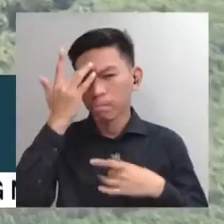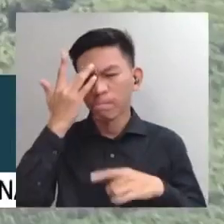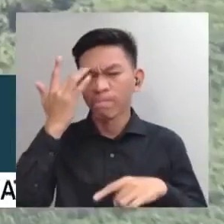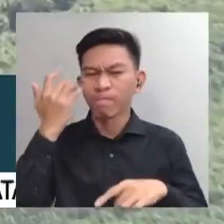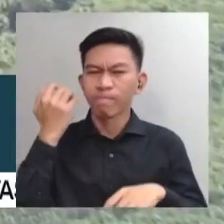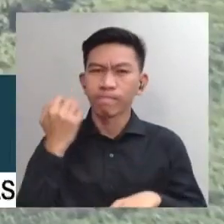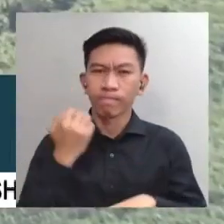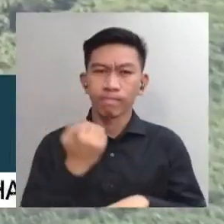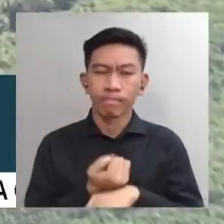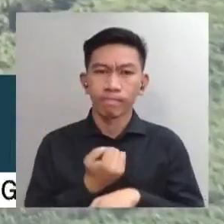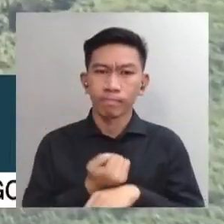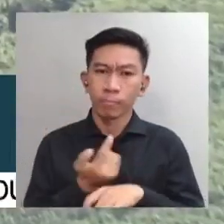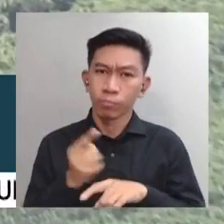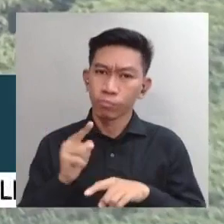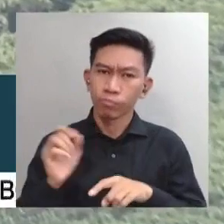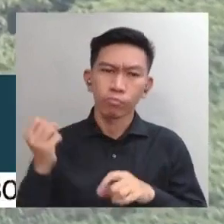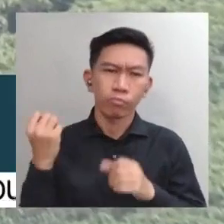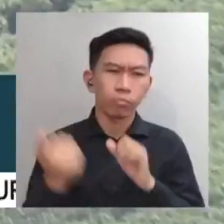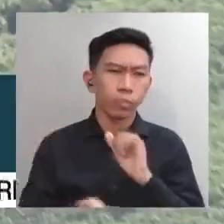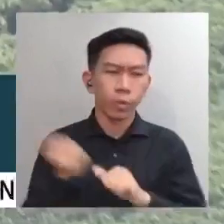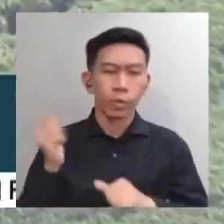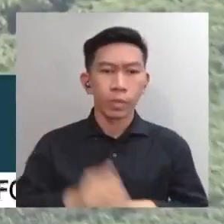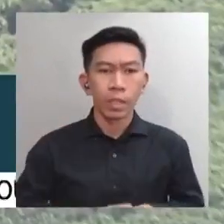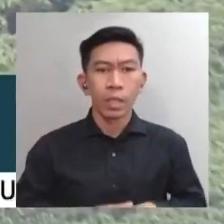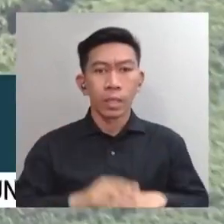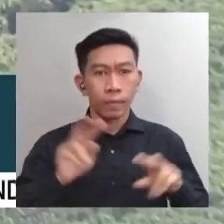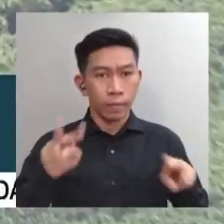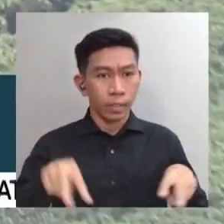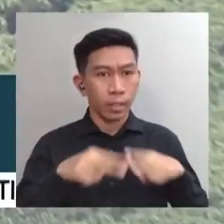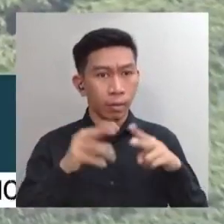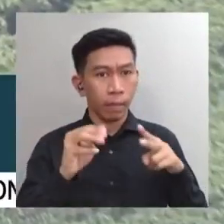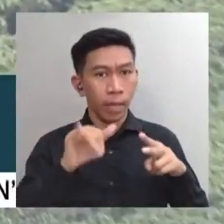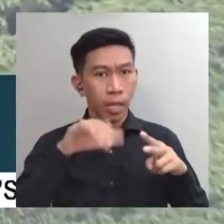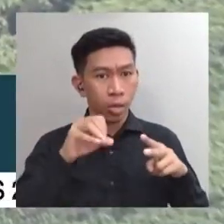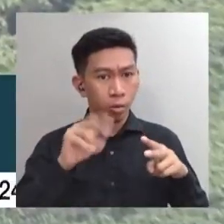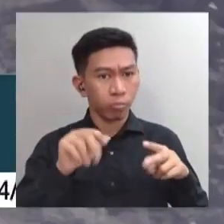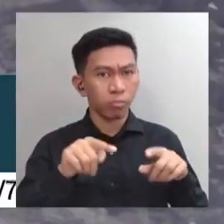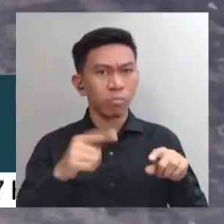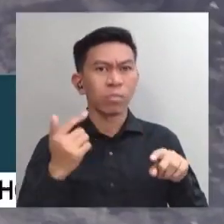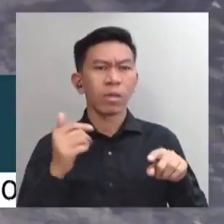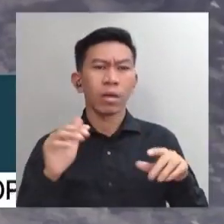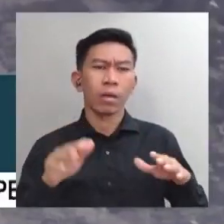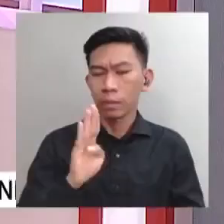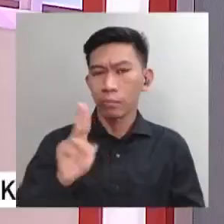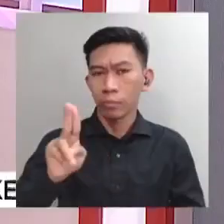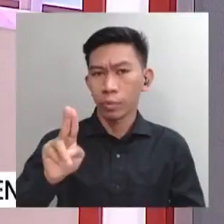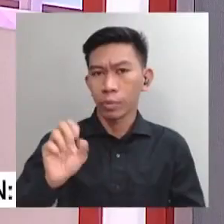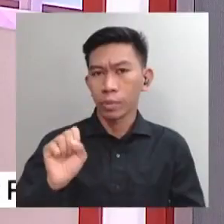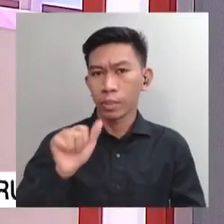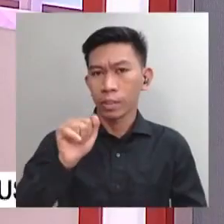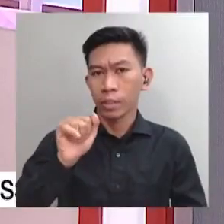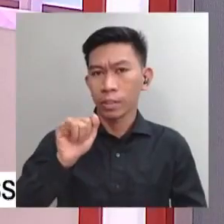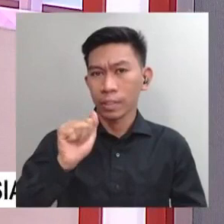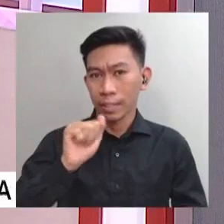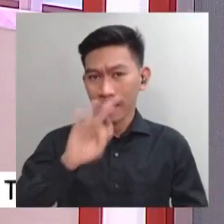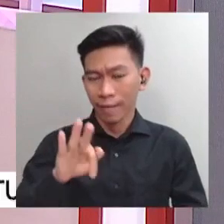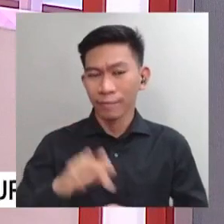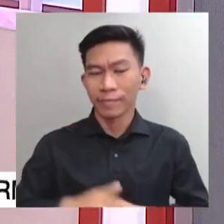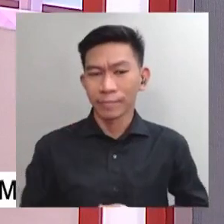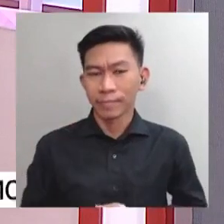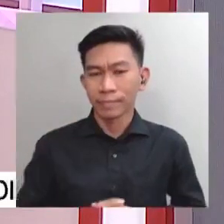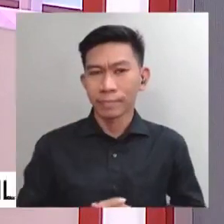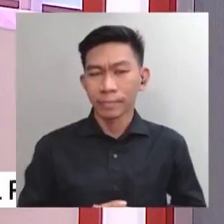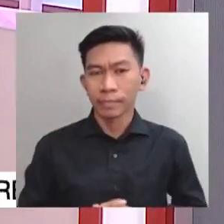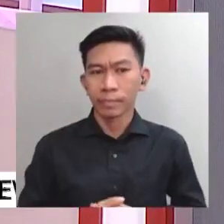The rest of Mayon Volcano has forced around 20,000 people in Albay province to flee their homes. The Philippine Election Commission